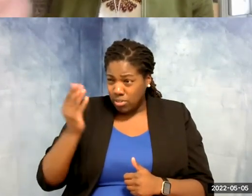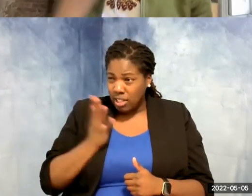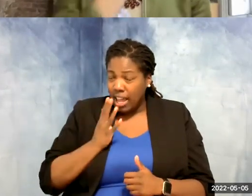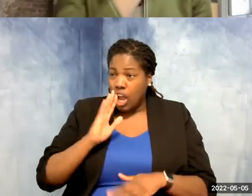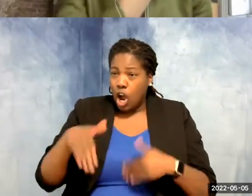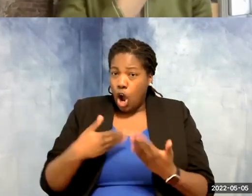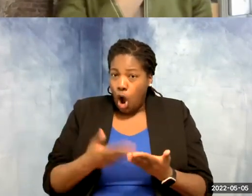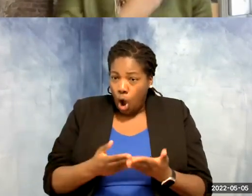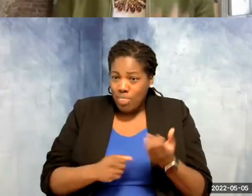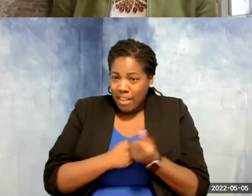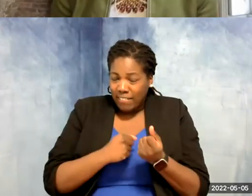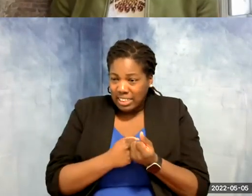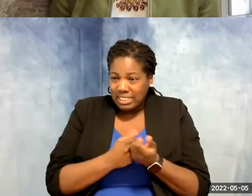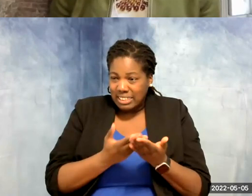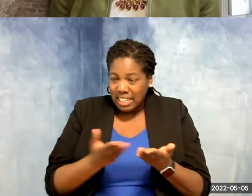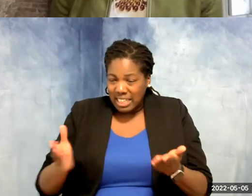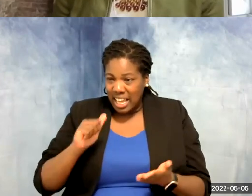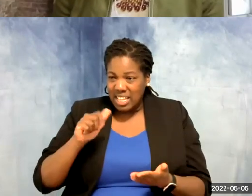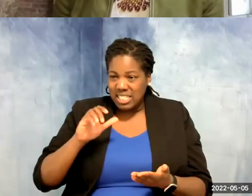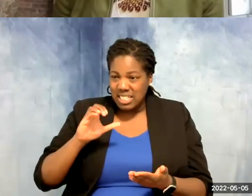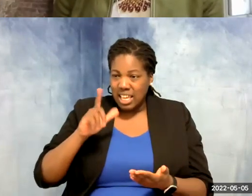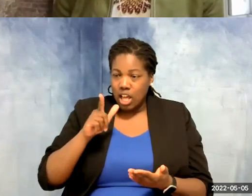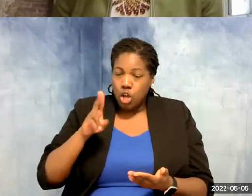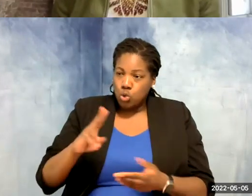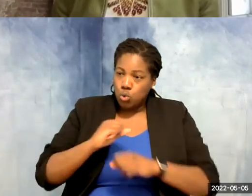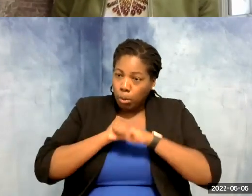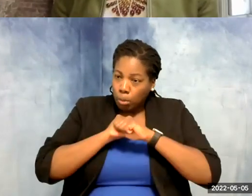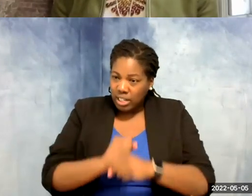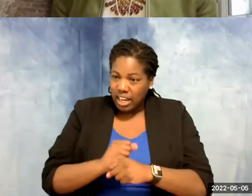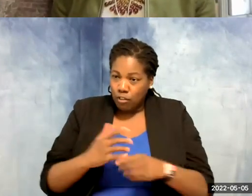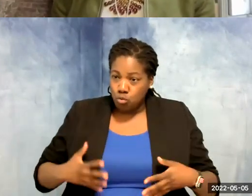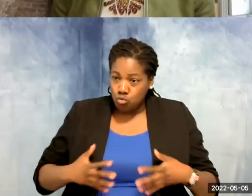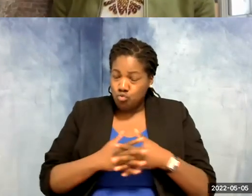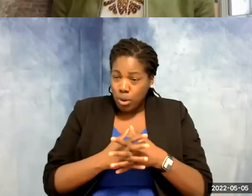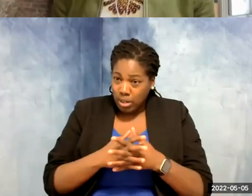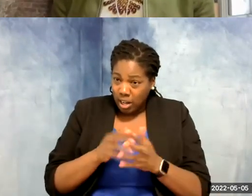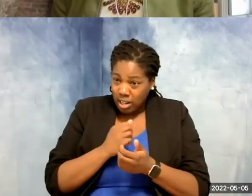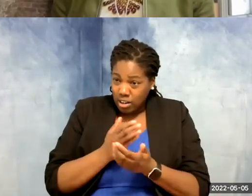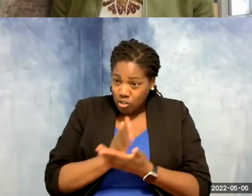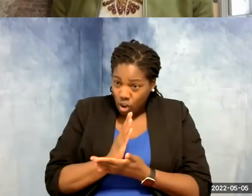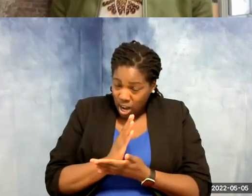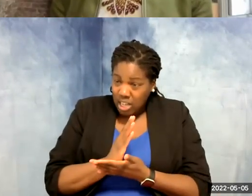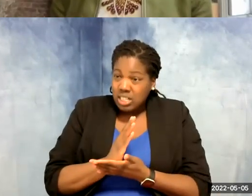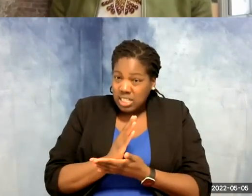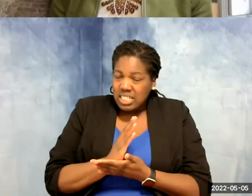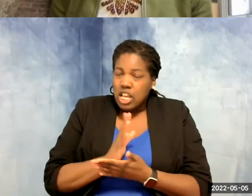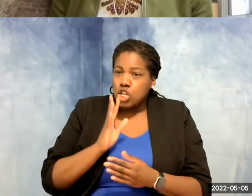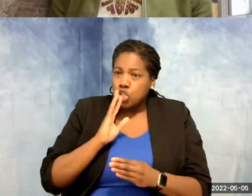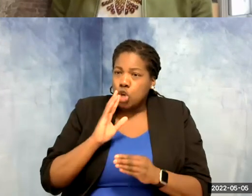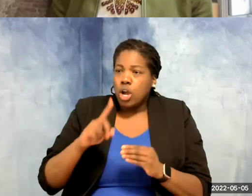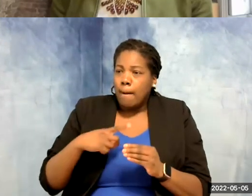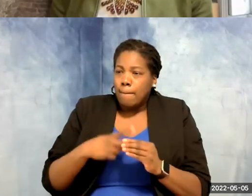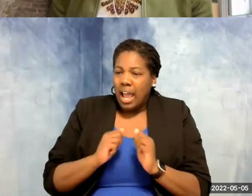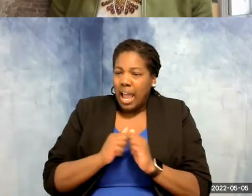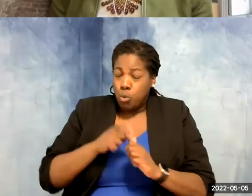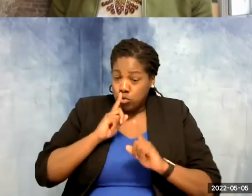all the advocacy work the ACLU is doing to protect reproductive rights and talk to us about how we're responding in